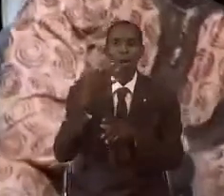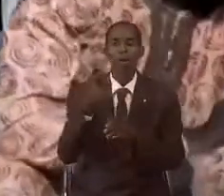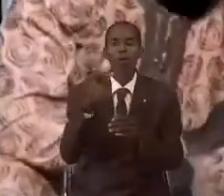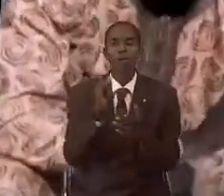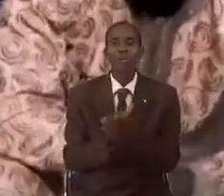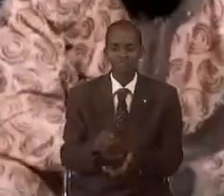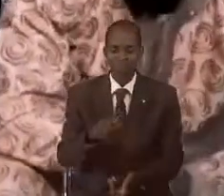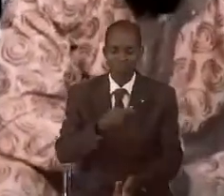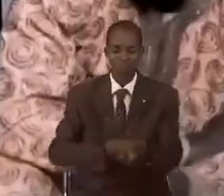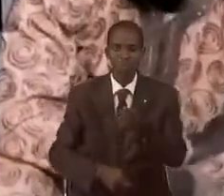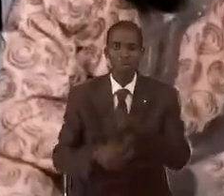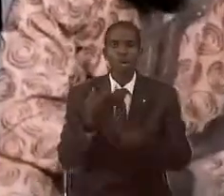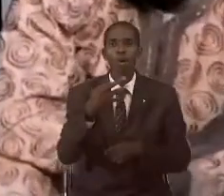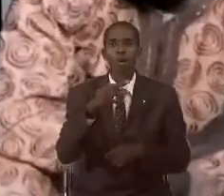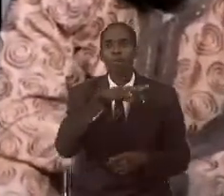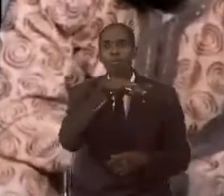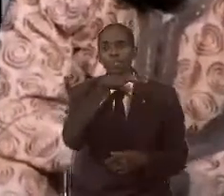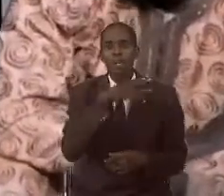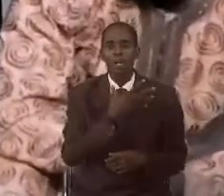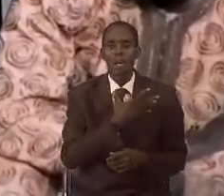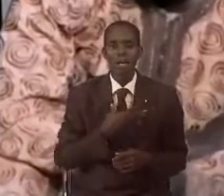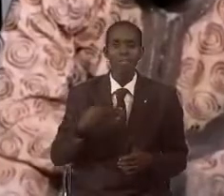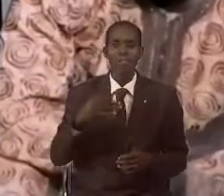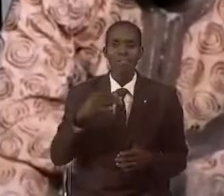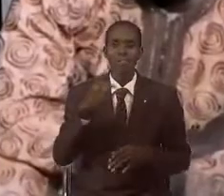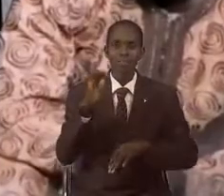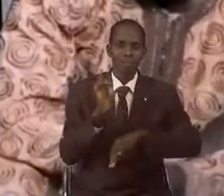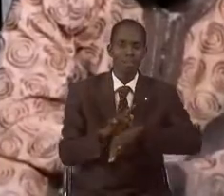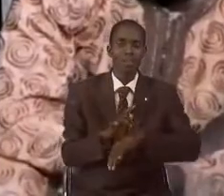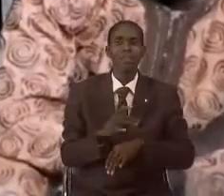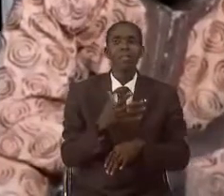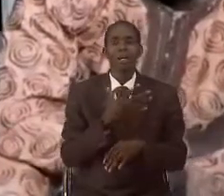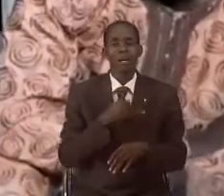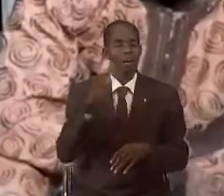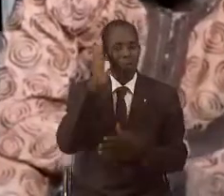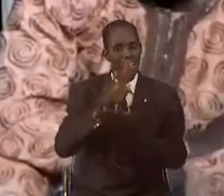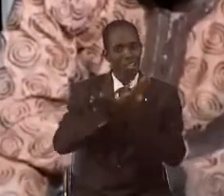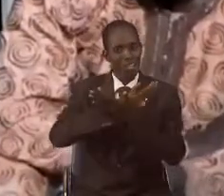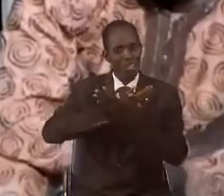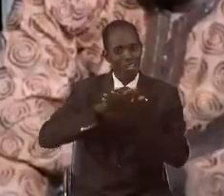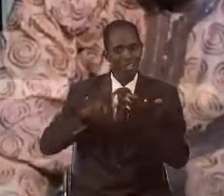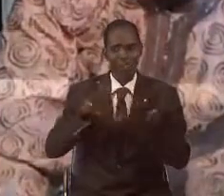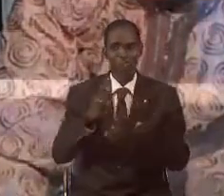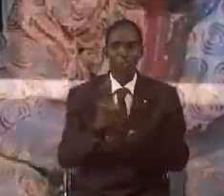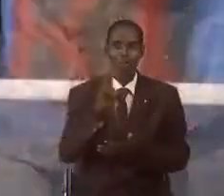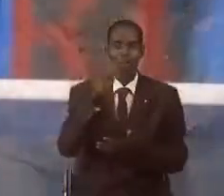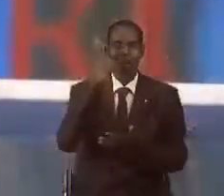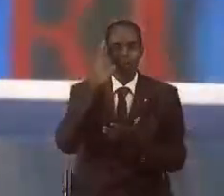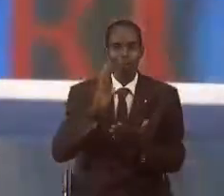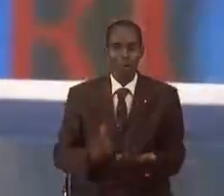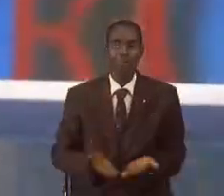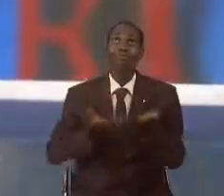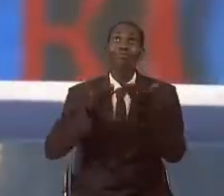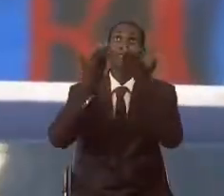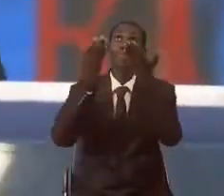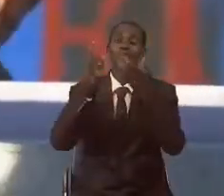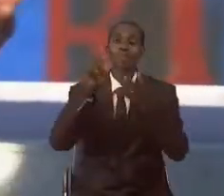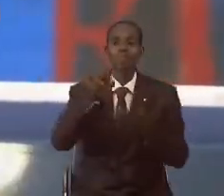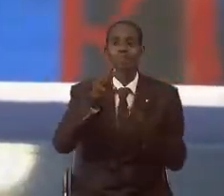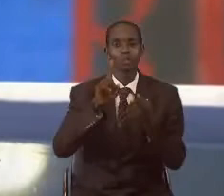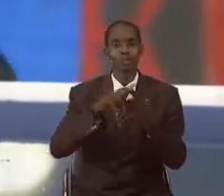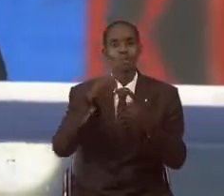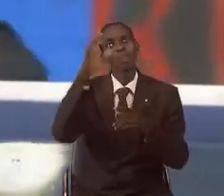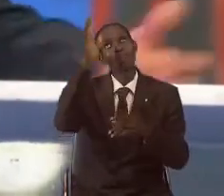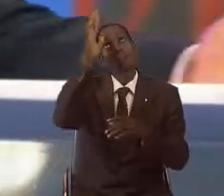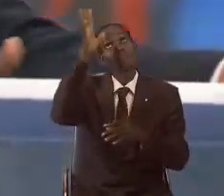today and pull you out of that well of dirt and defilement. It will clean you